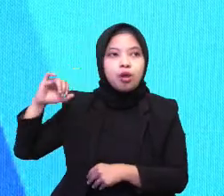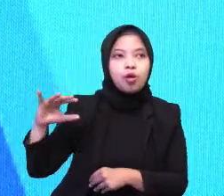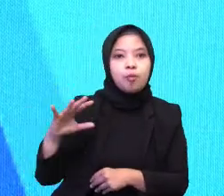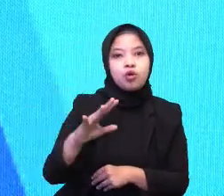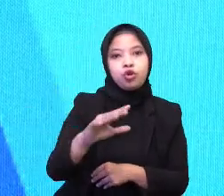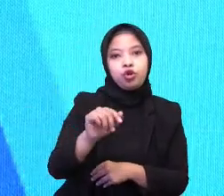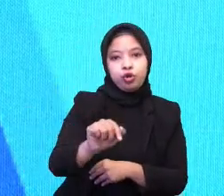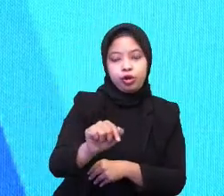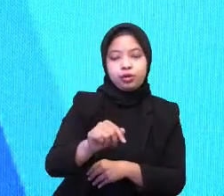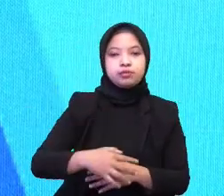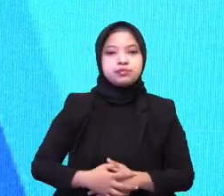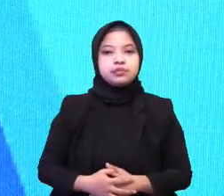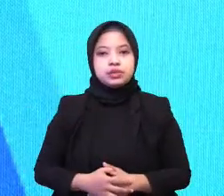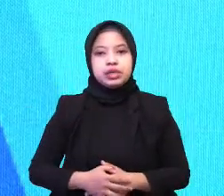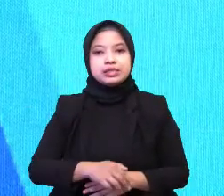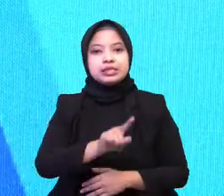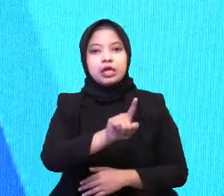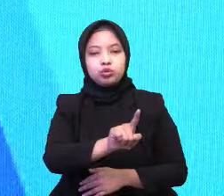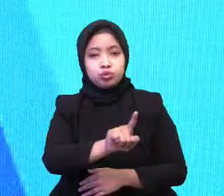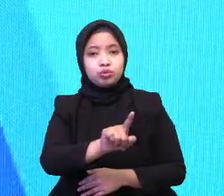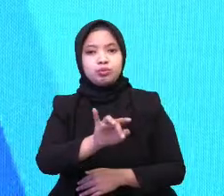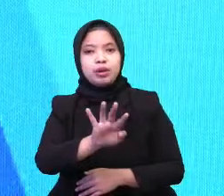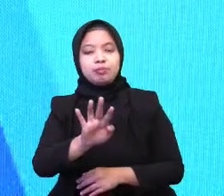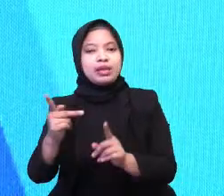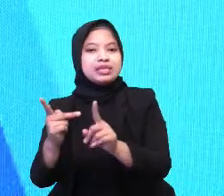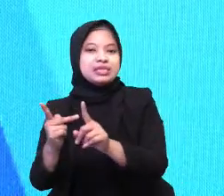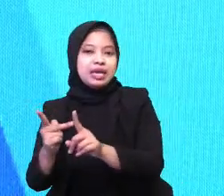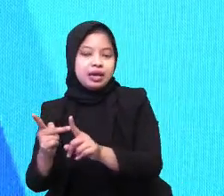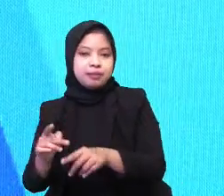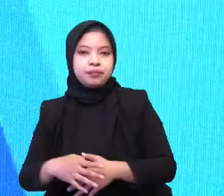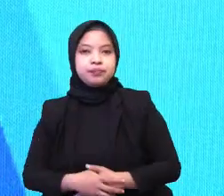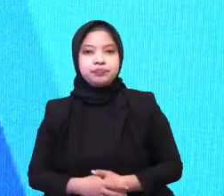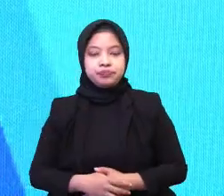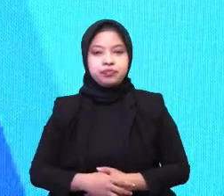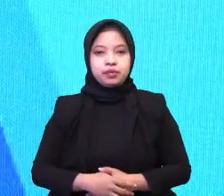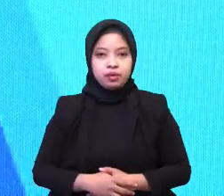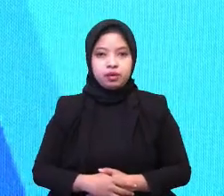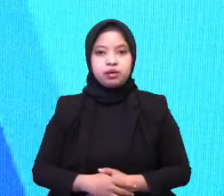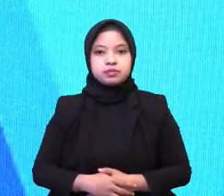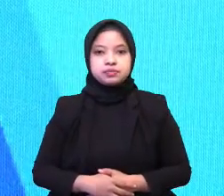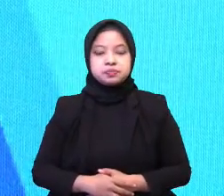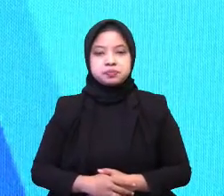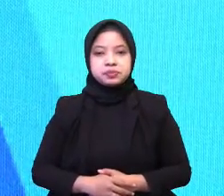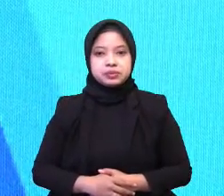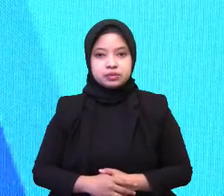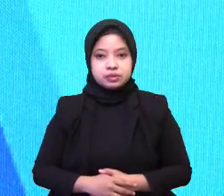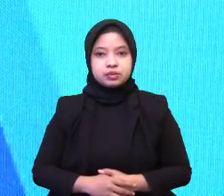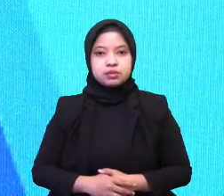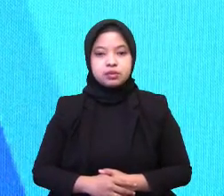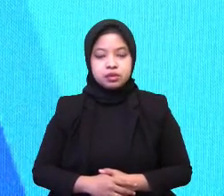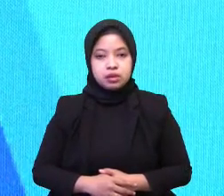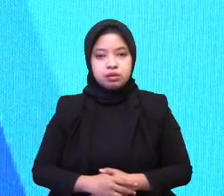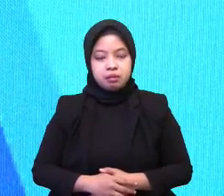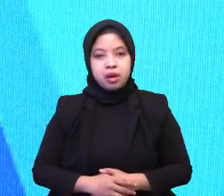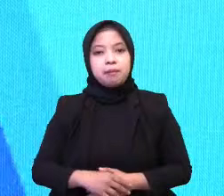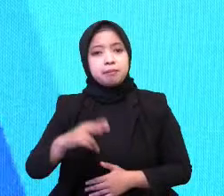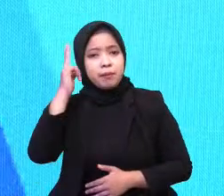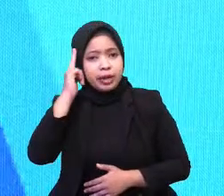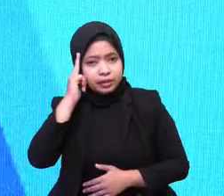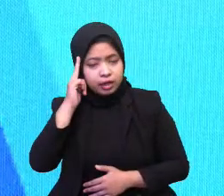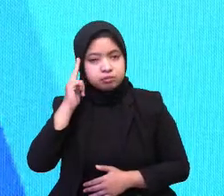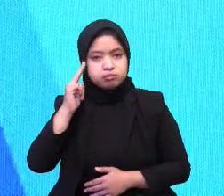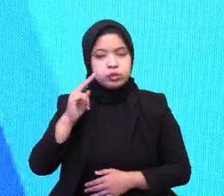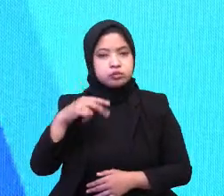1443 Hijriah 2022. With conditions getting under control, the government